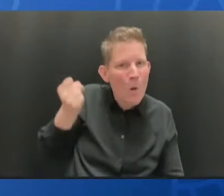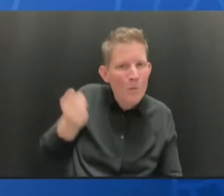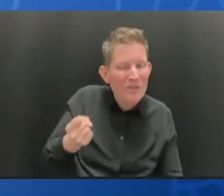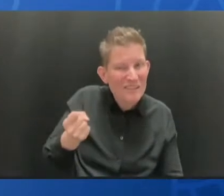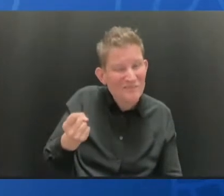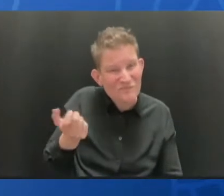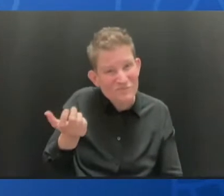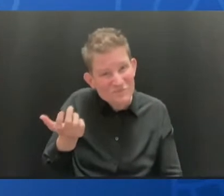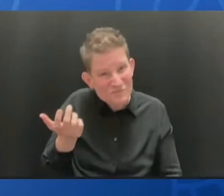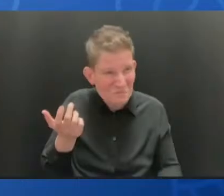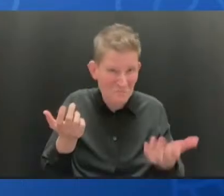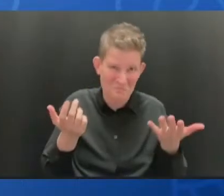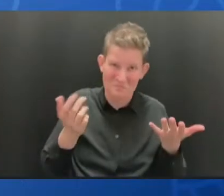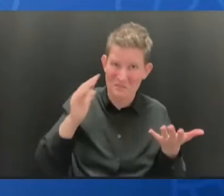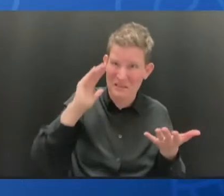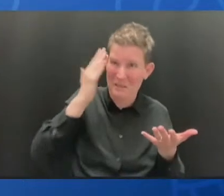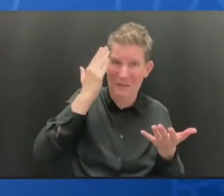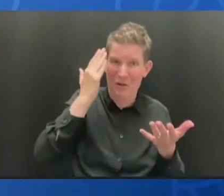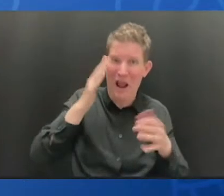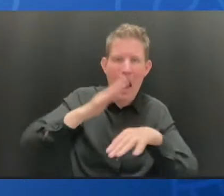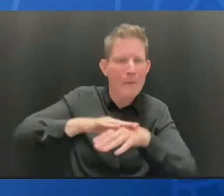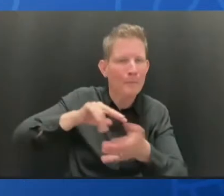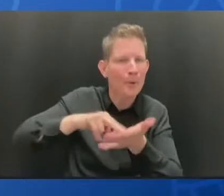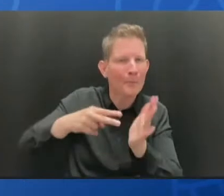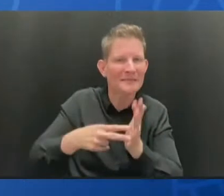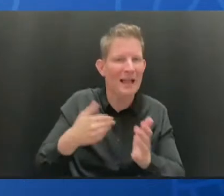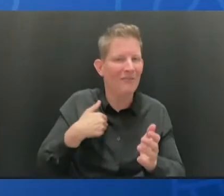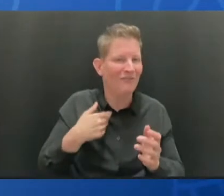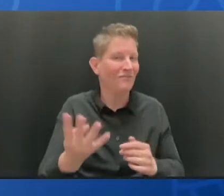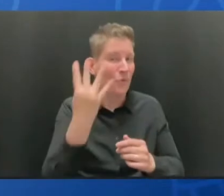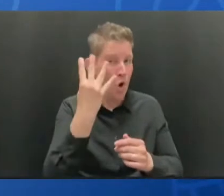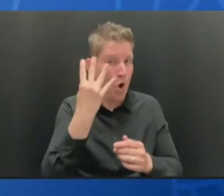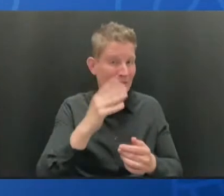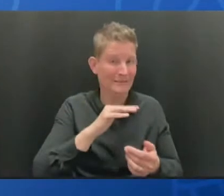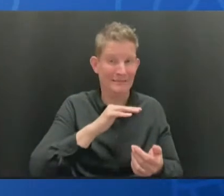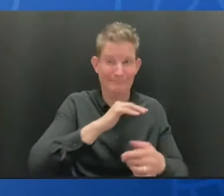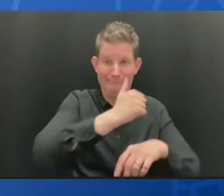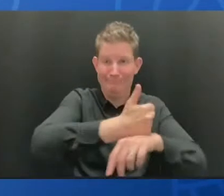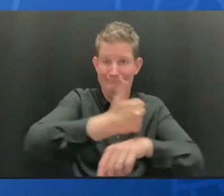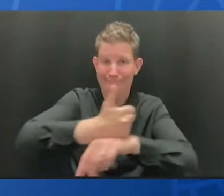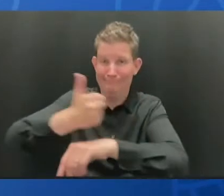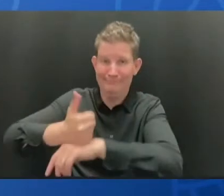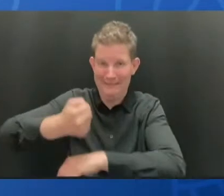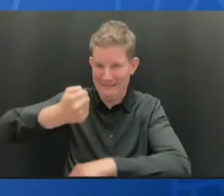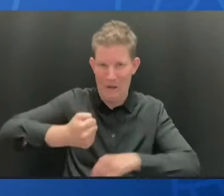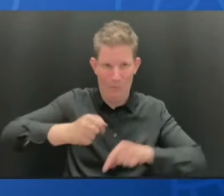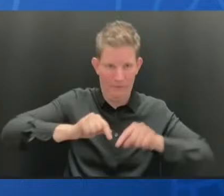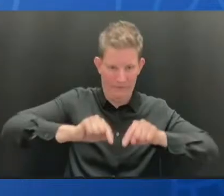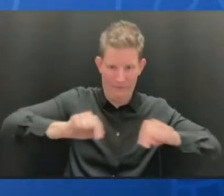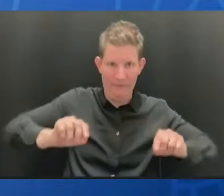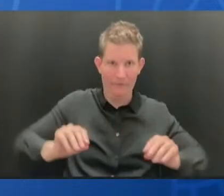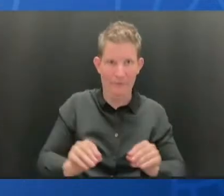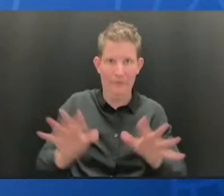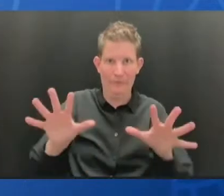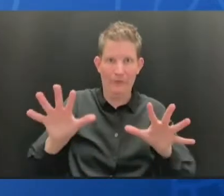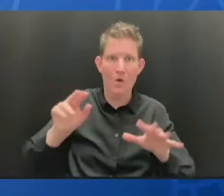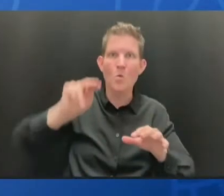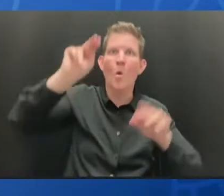distribution points in the South in order to have people in the North move south for the aid and